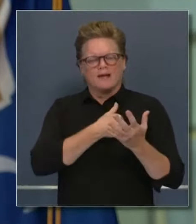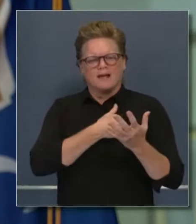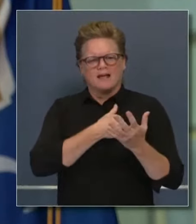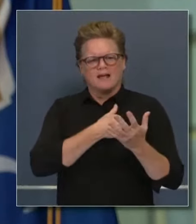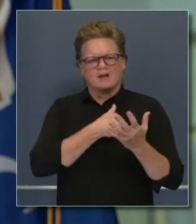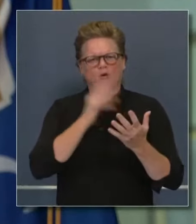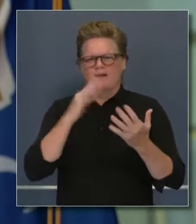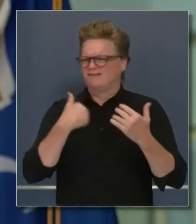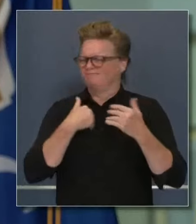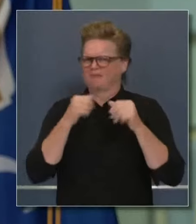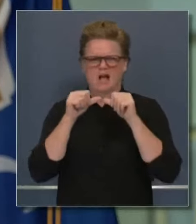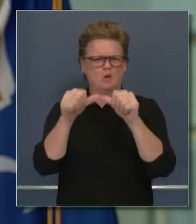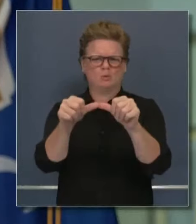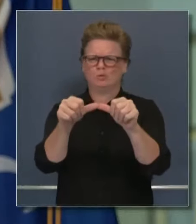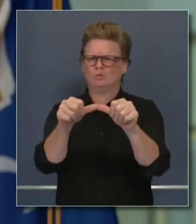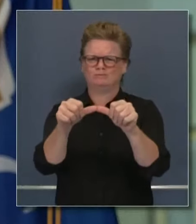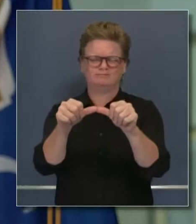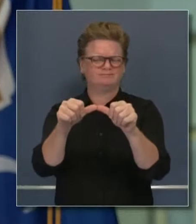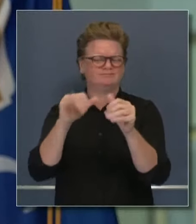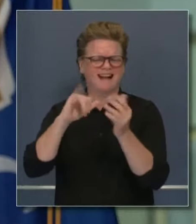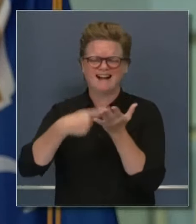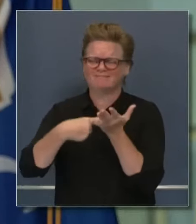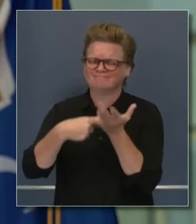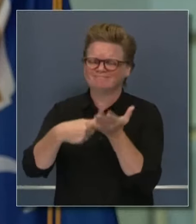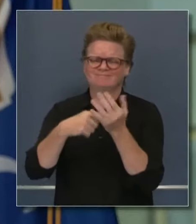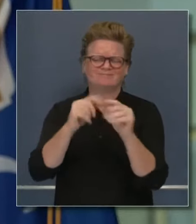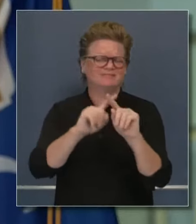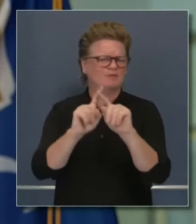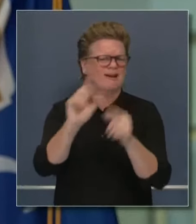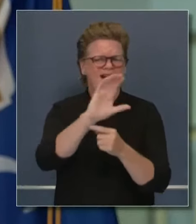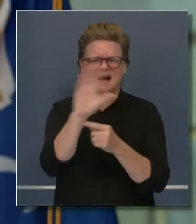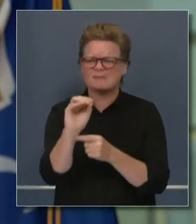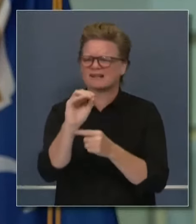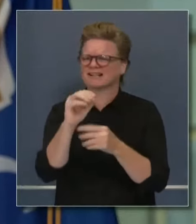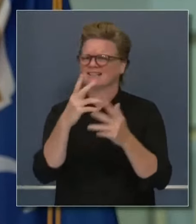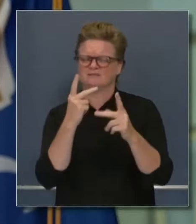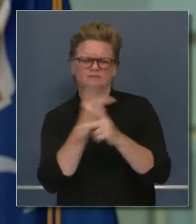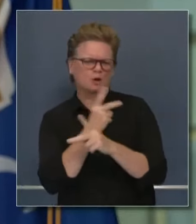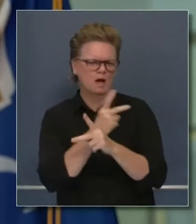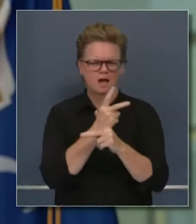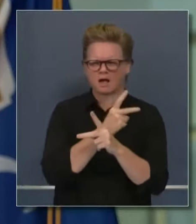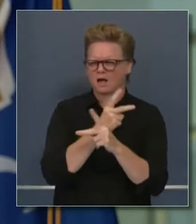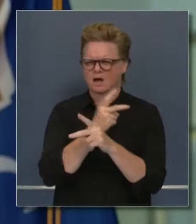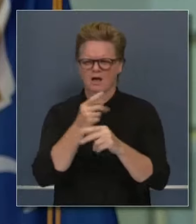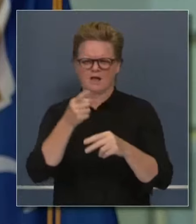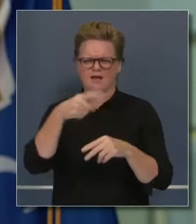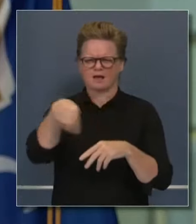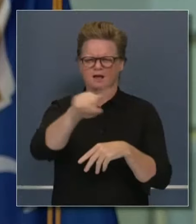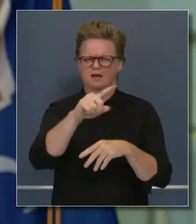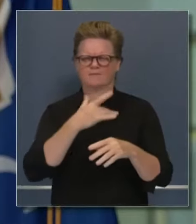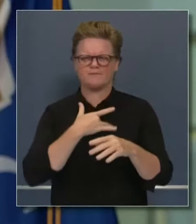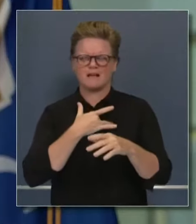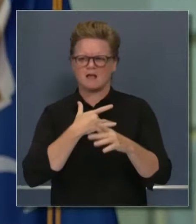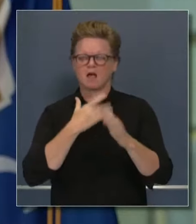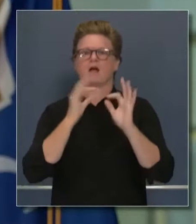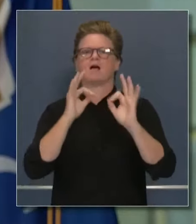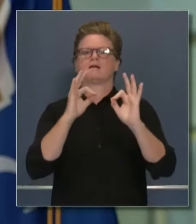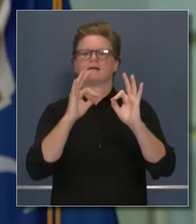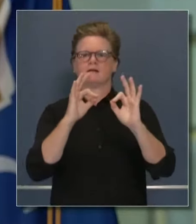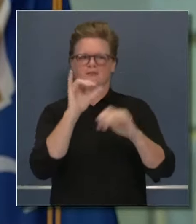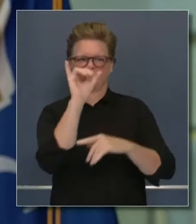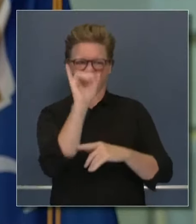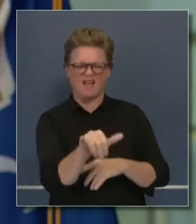owners, operators, the industry as a whole, to figure out how to guide their opening and their operations in a